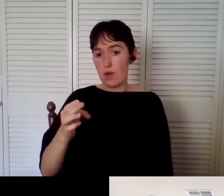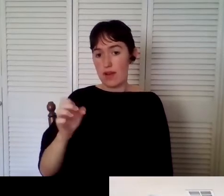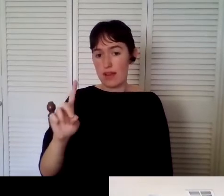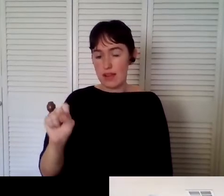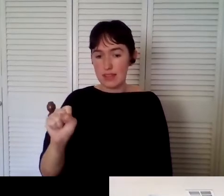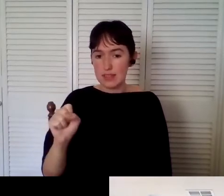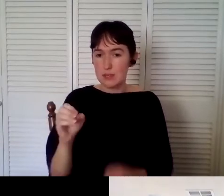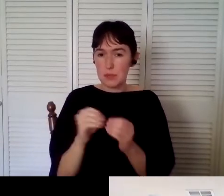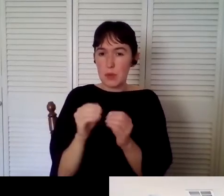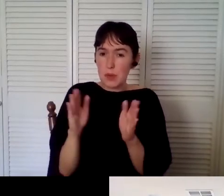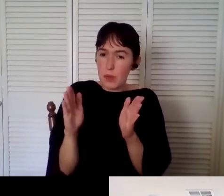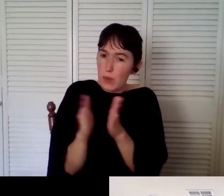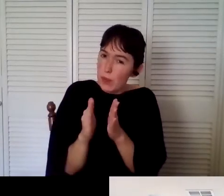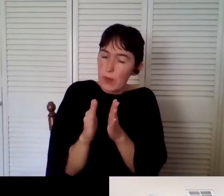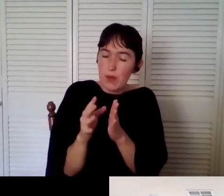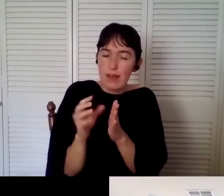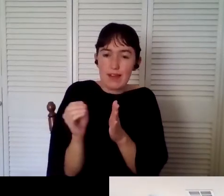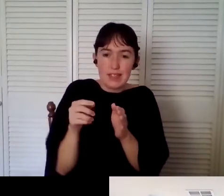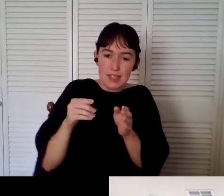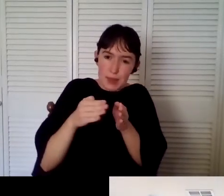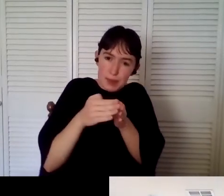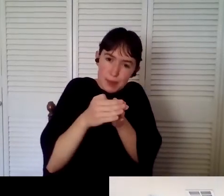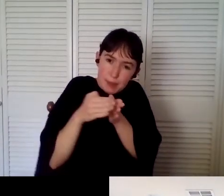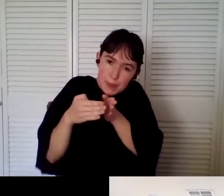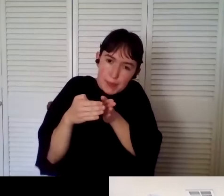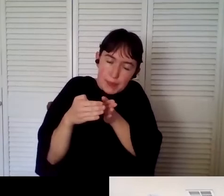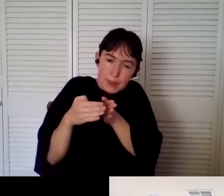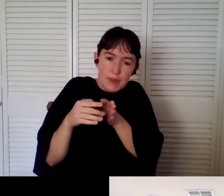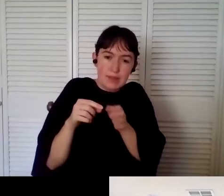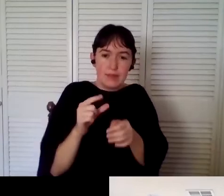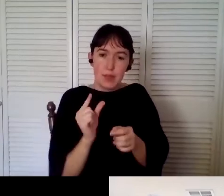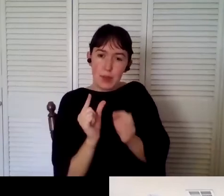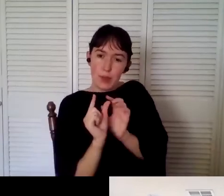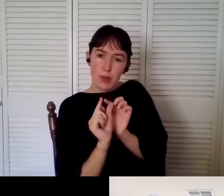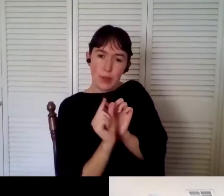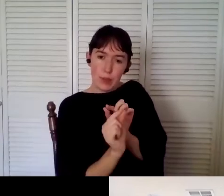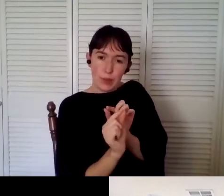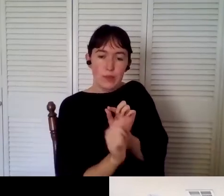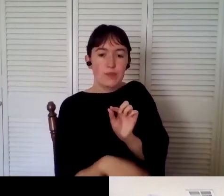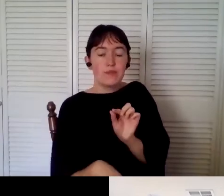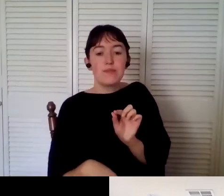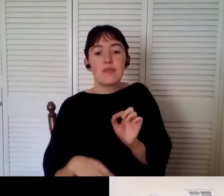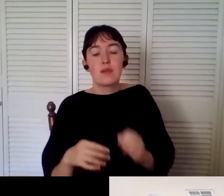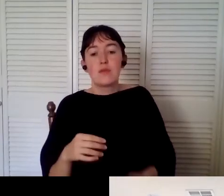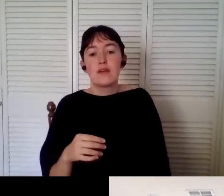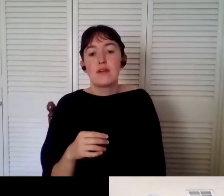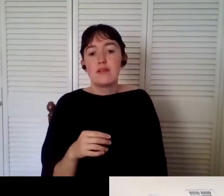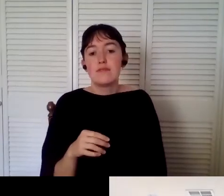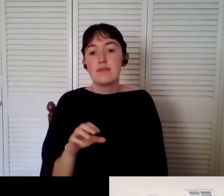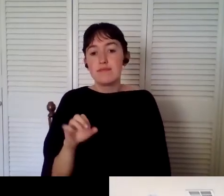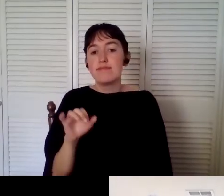but also very narrow. So there's a style of arrowhead from California called the Wintu